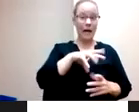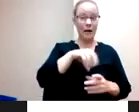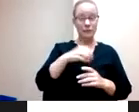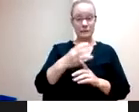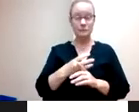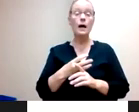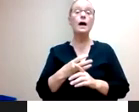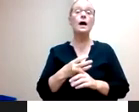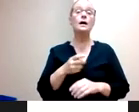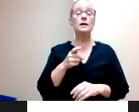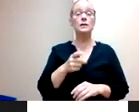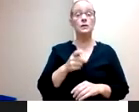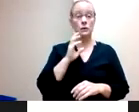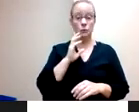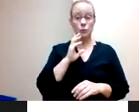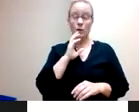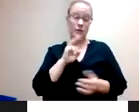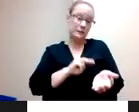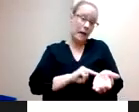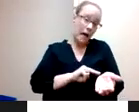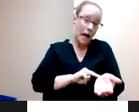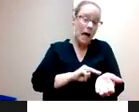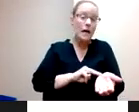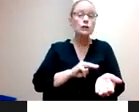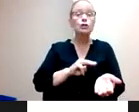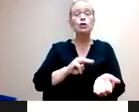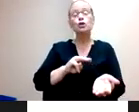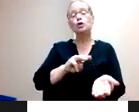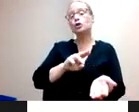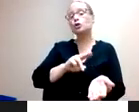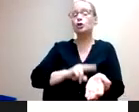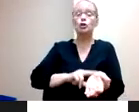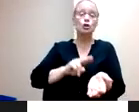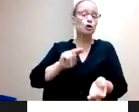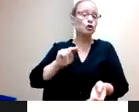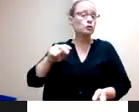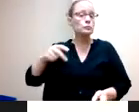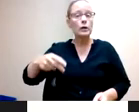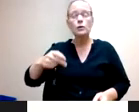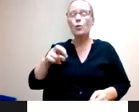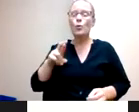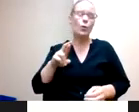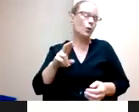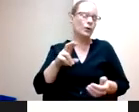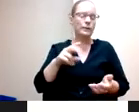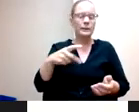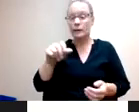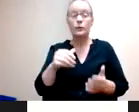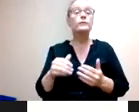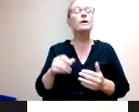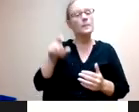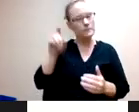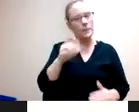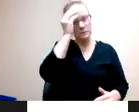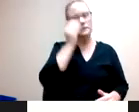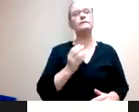you, the provider, the physician or nurse practitioner or physician assistant must notify you of